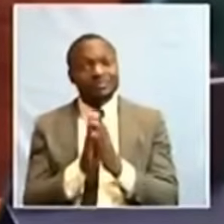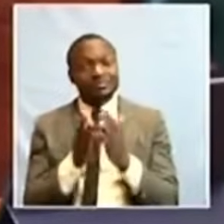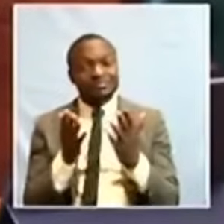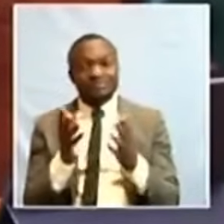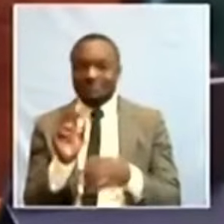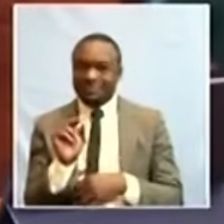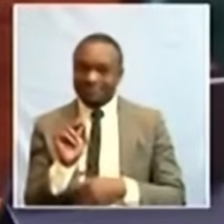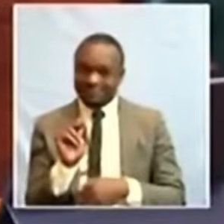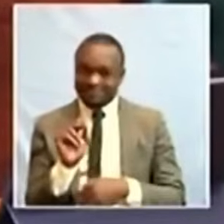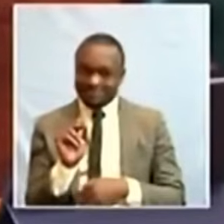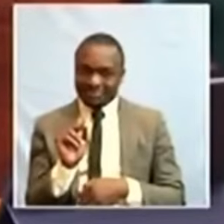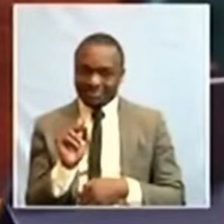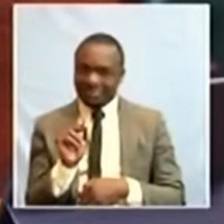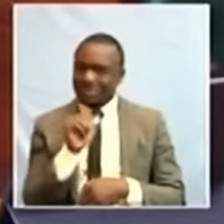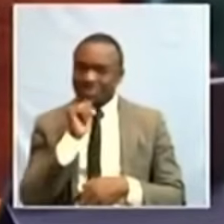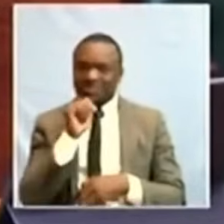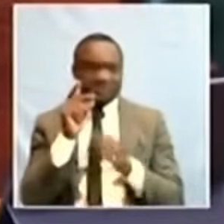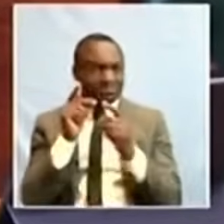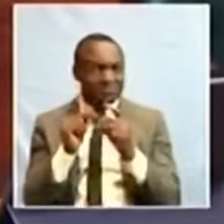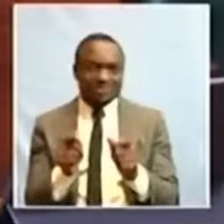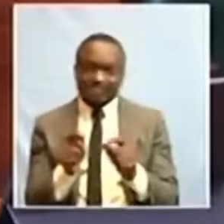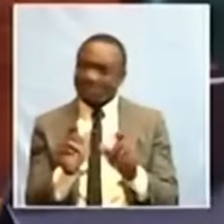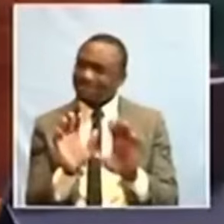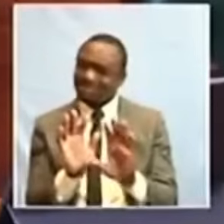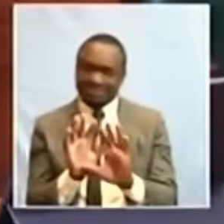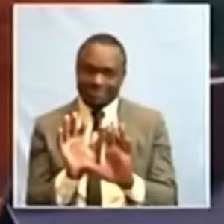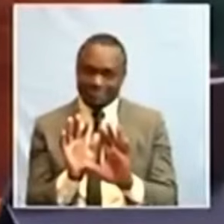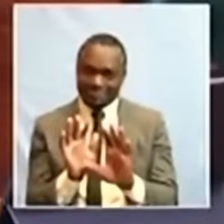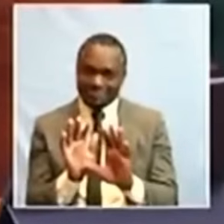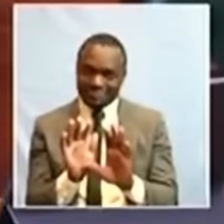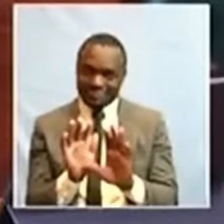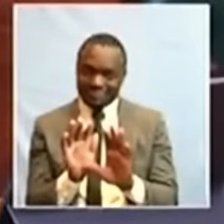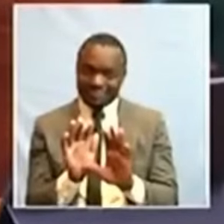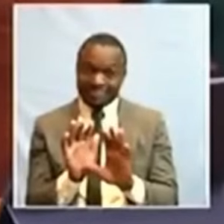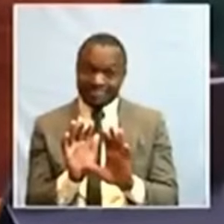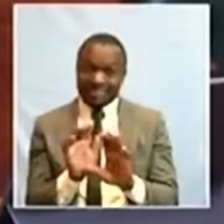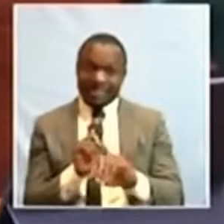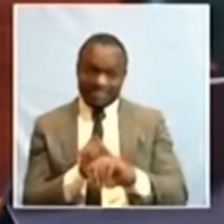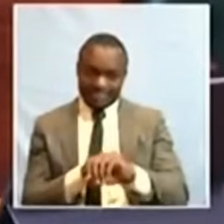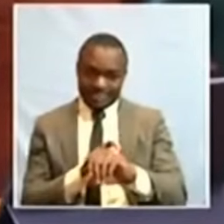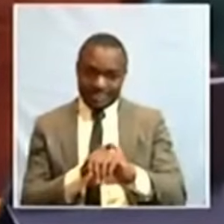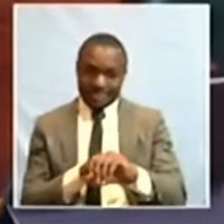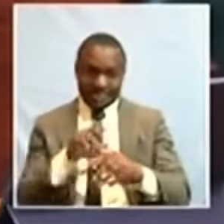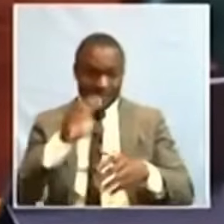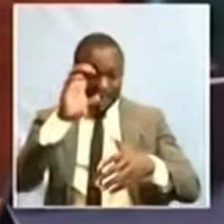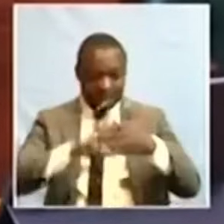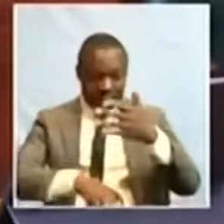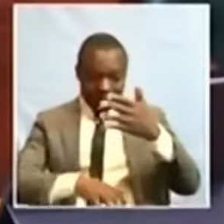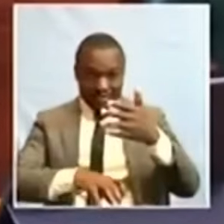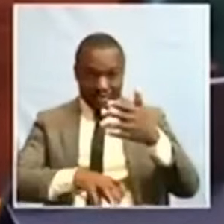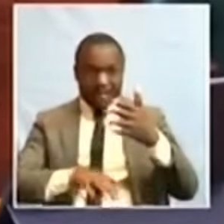No. We haven't reached that point yet. Please clear